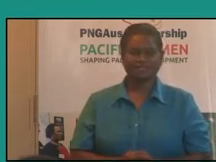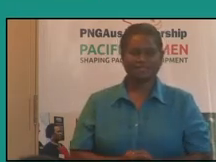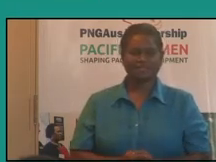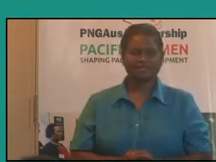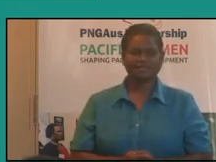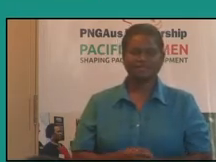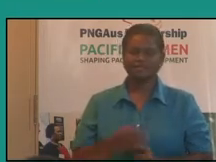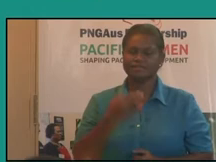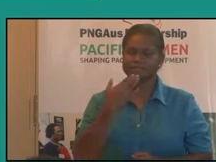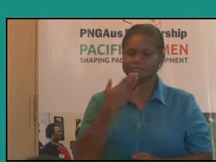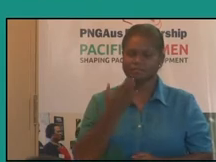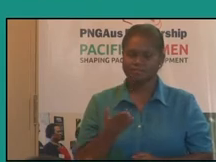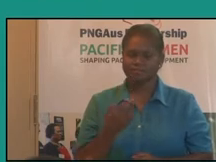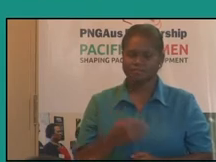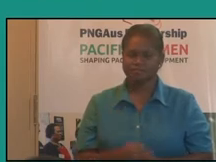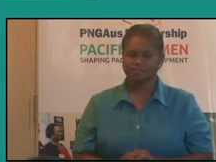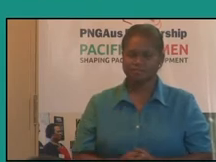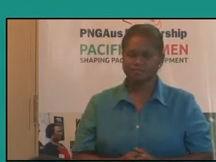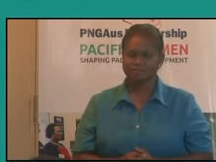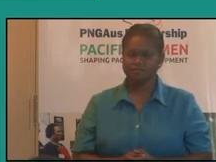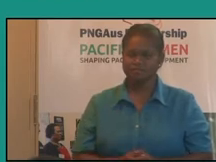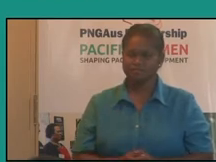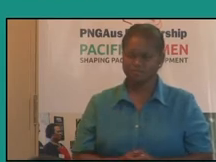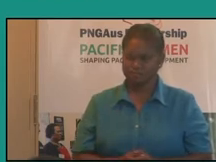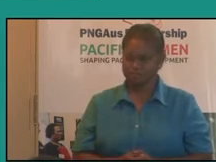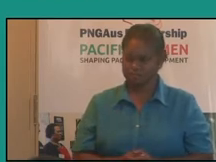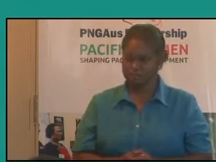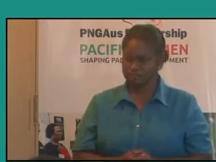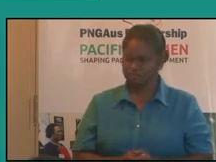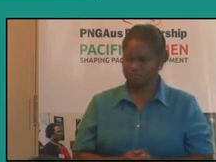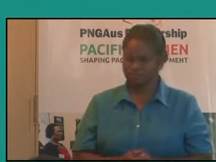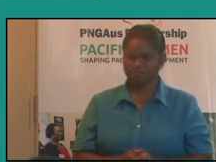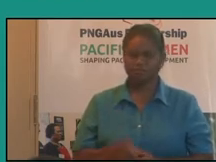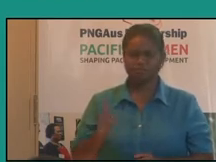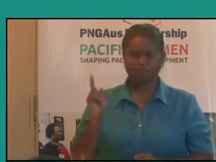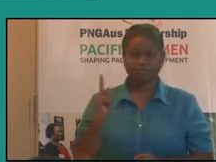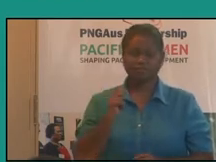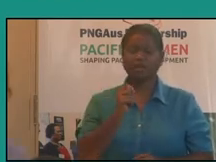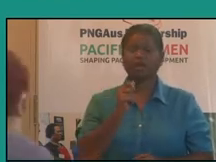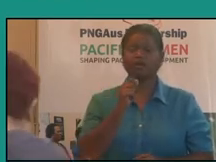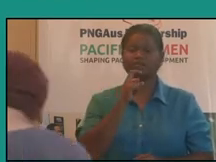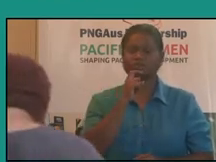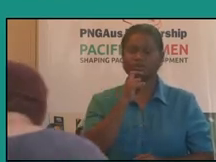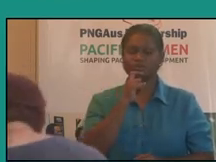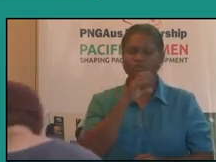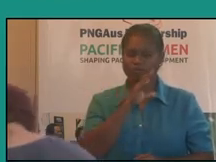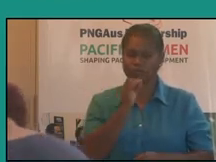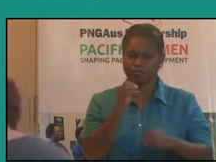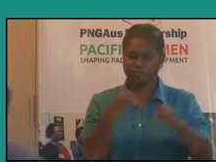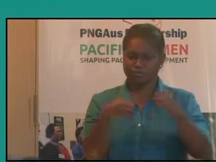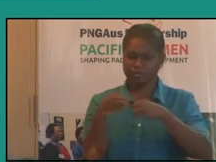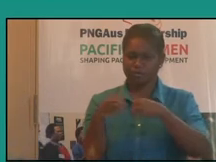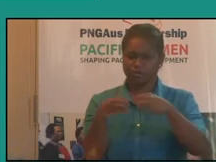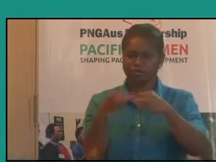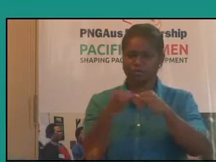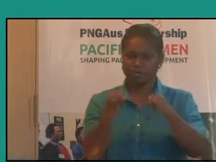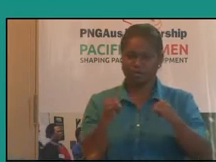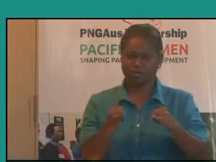Thank you. All right, it's afternoon here, so good afternoon from Oniaram.